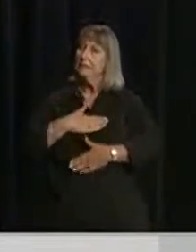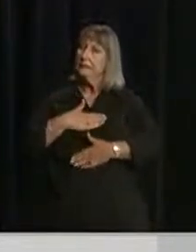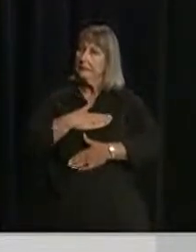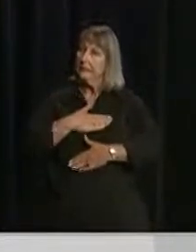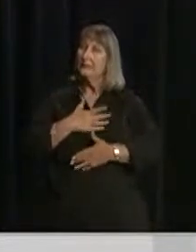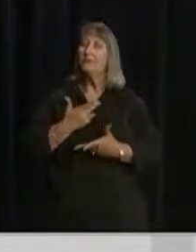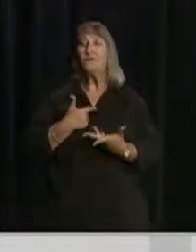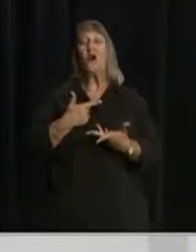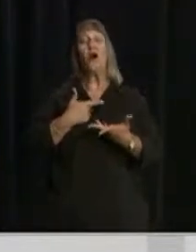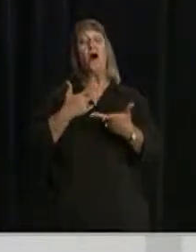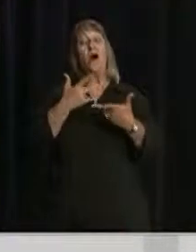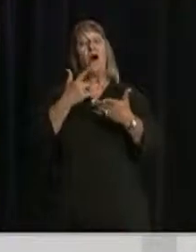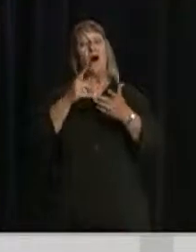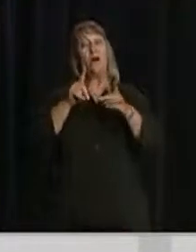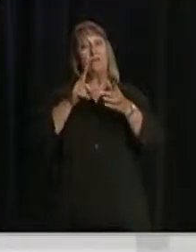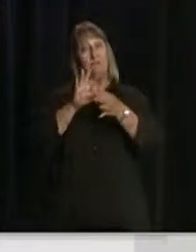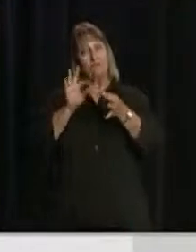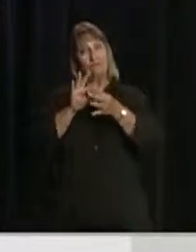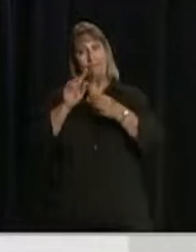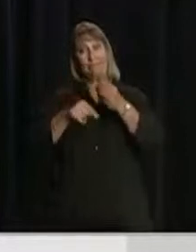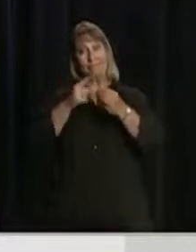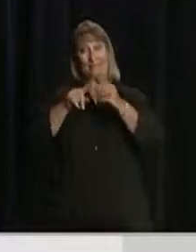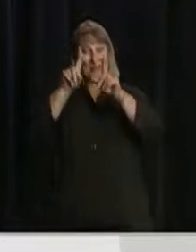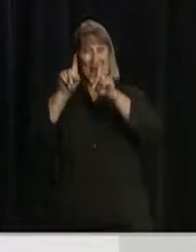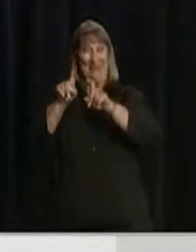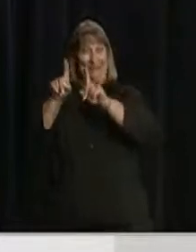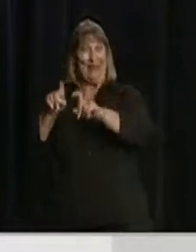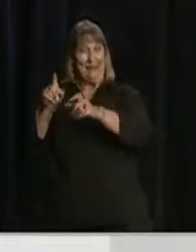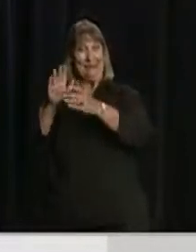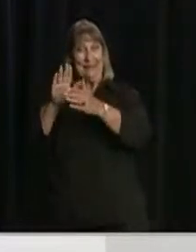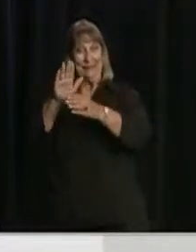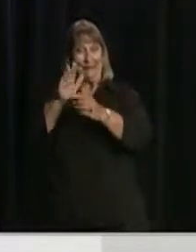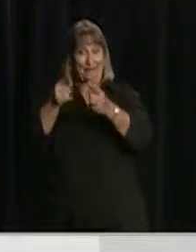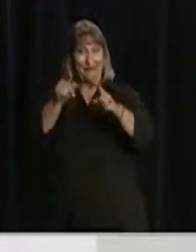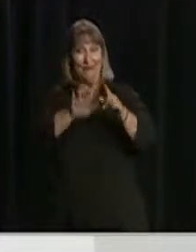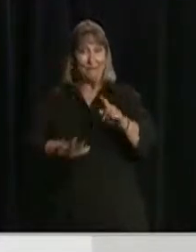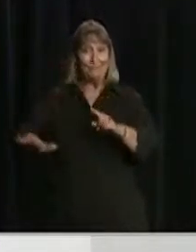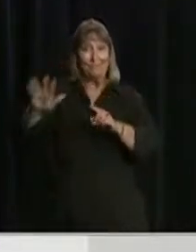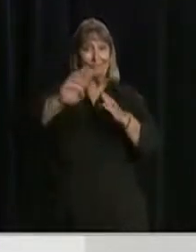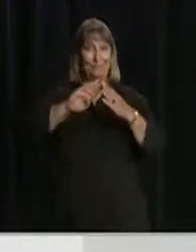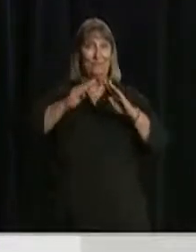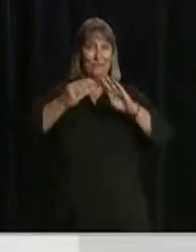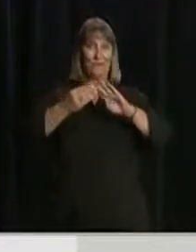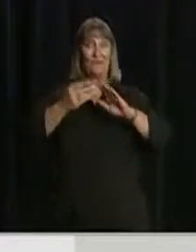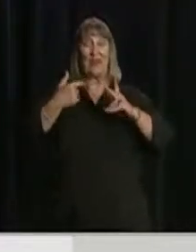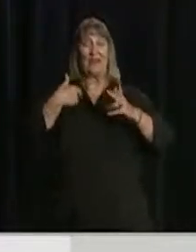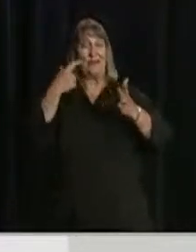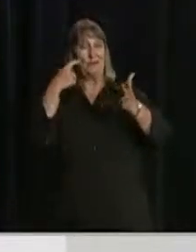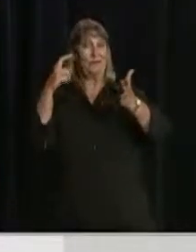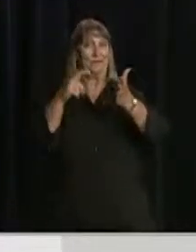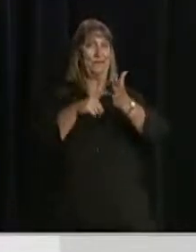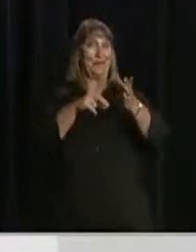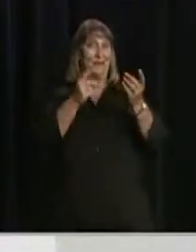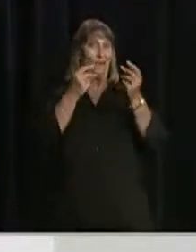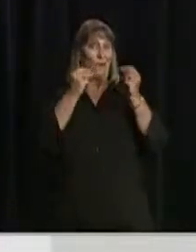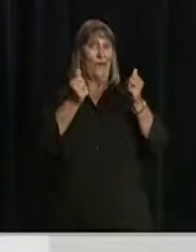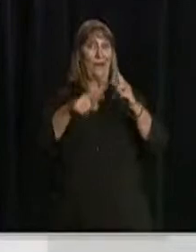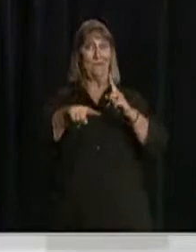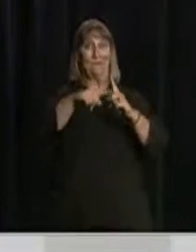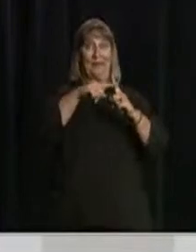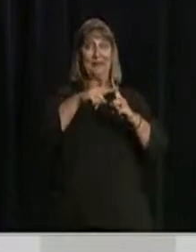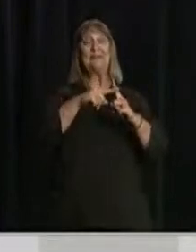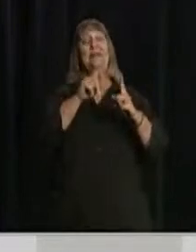the testing that's going on in our community that has helped us to identify infections quickly and get people the help that they needed. Let's take a look at